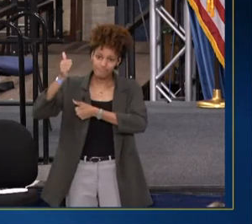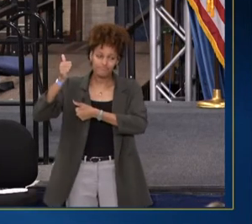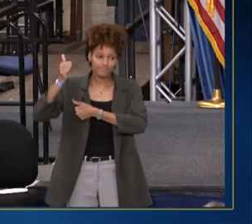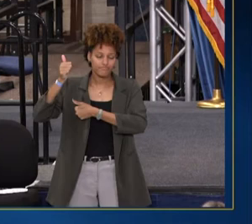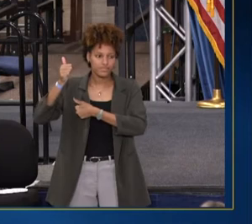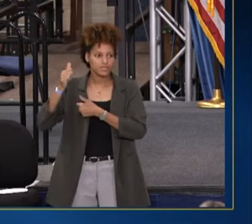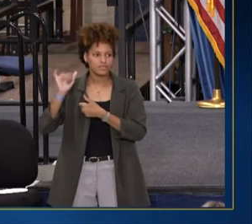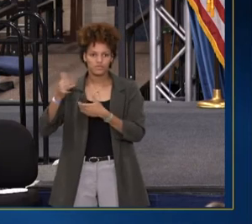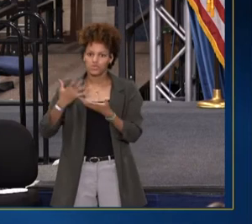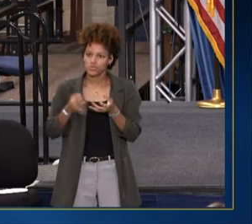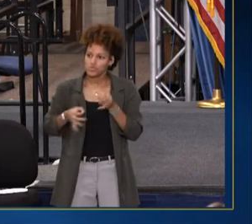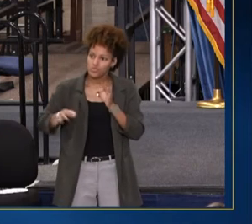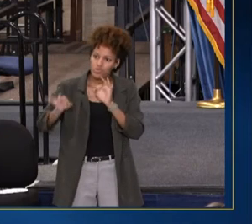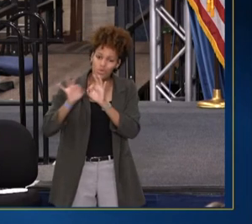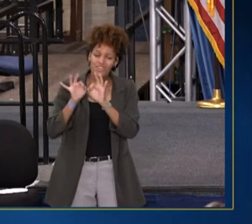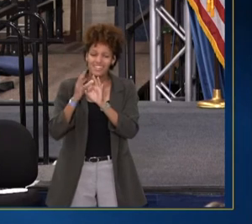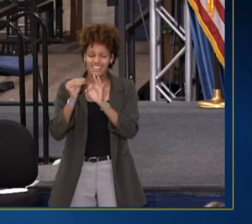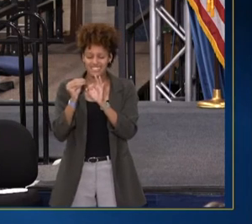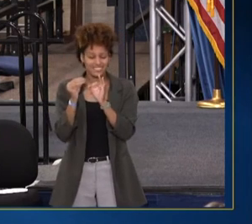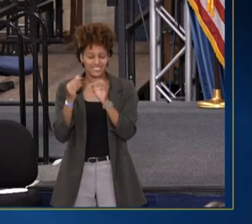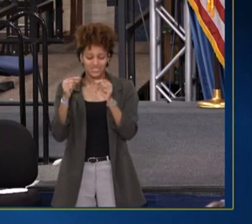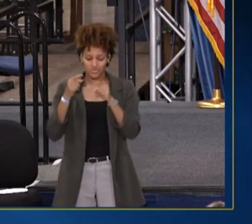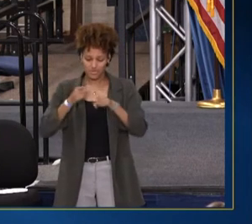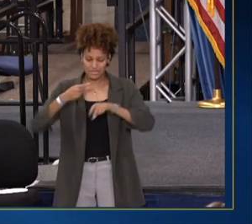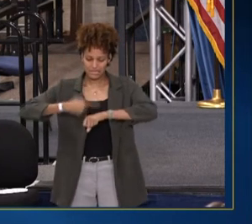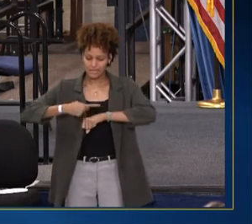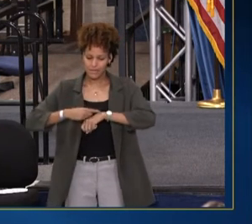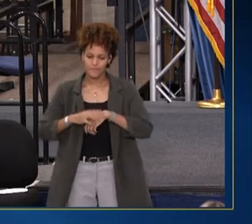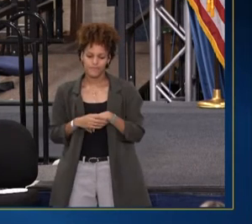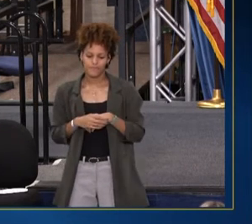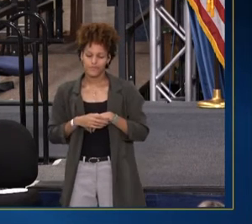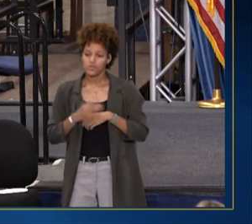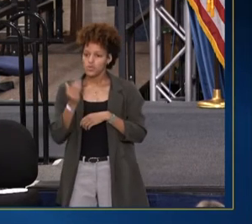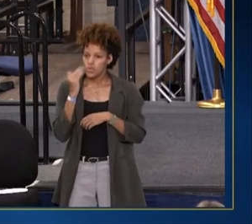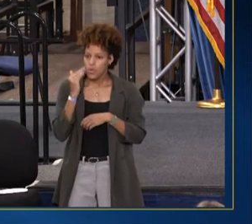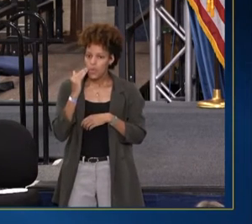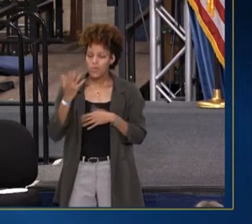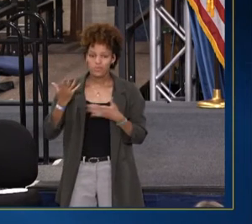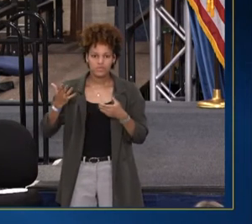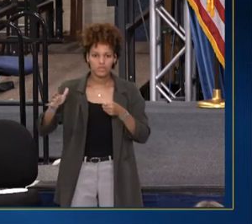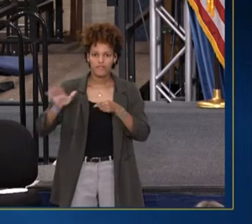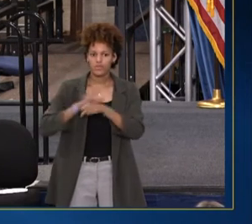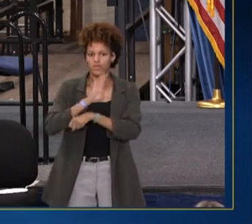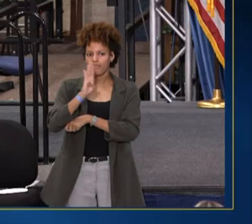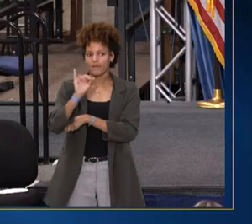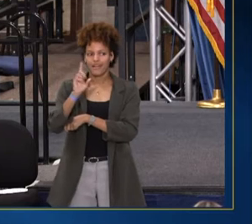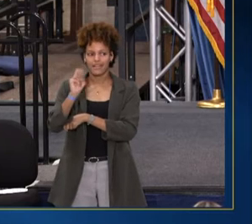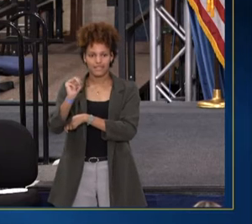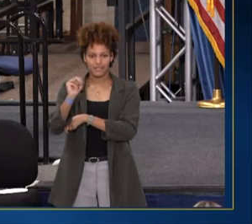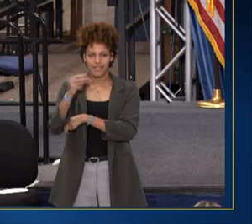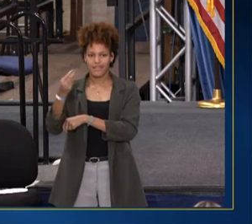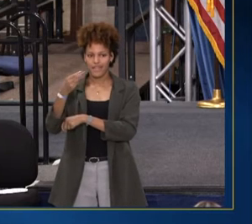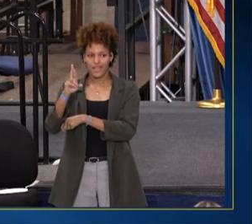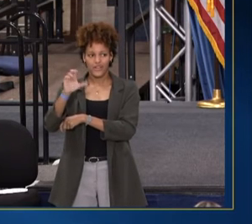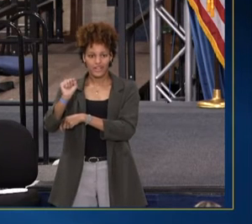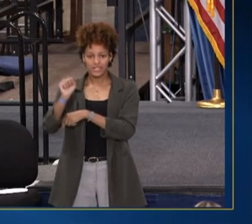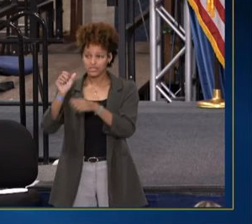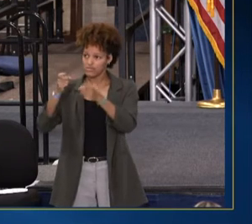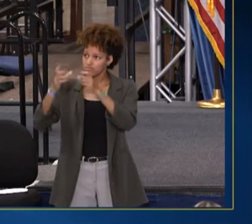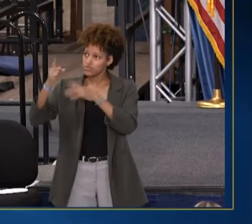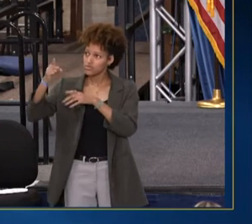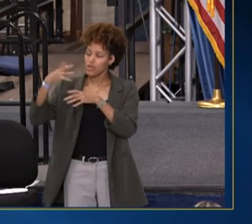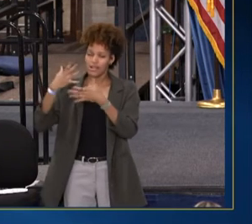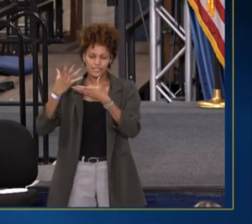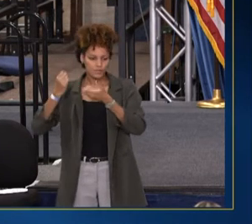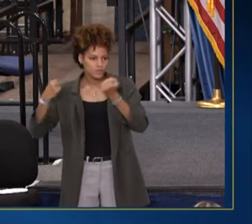which is so important and critical in this time. Now, as you all know, the entire Biden-Harris administration stands with the LGBTQ plus